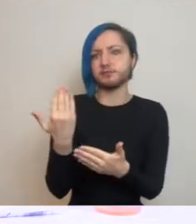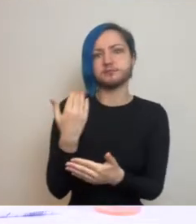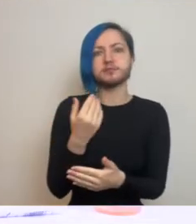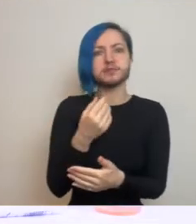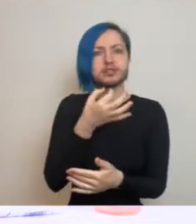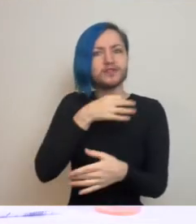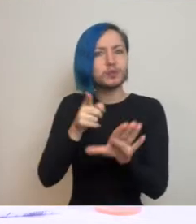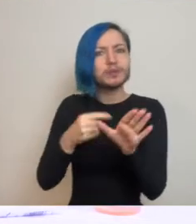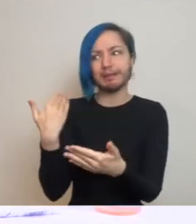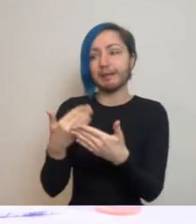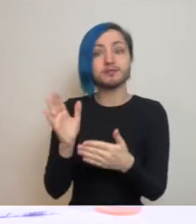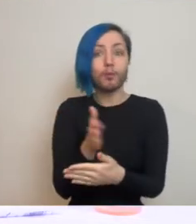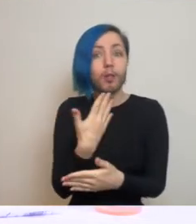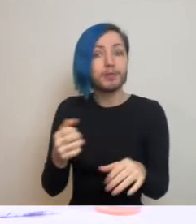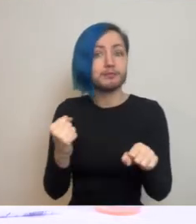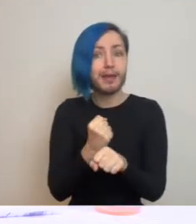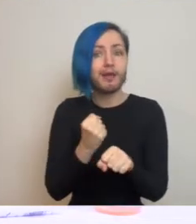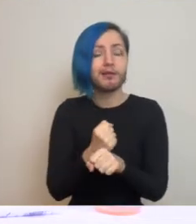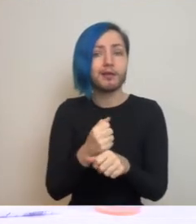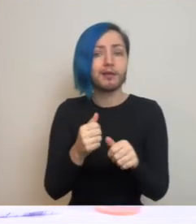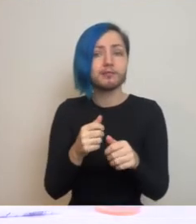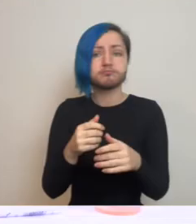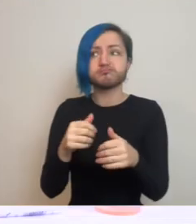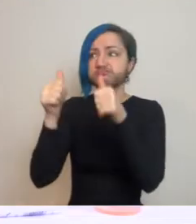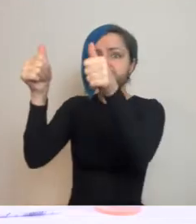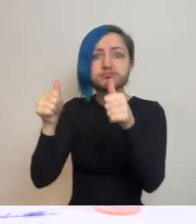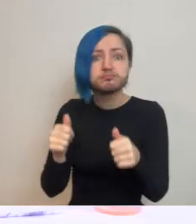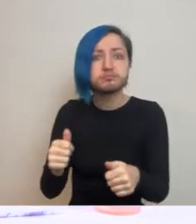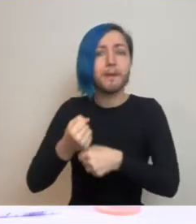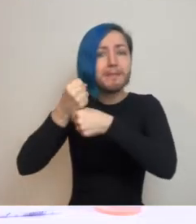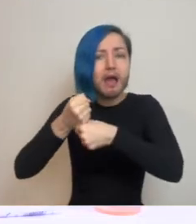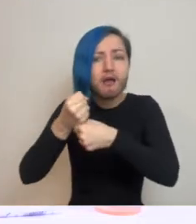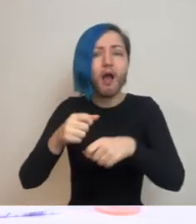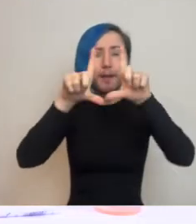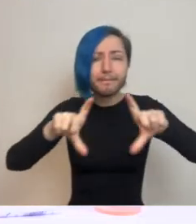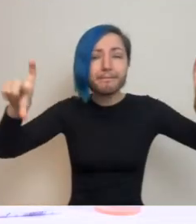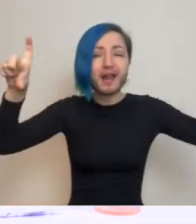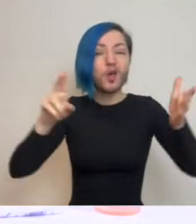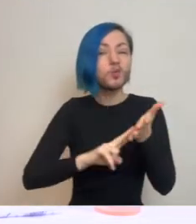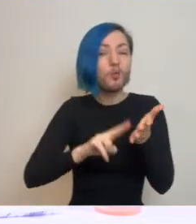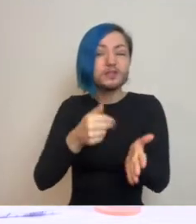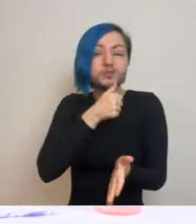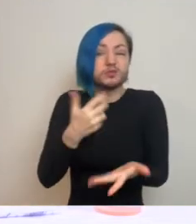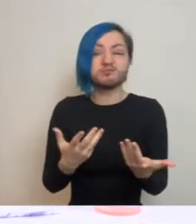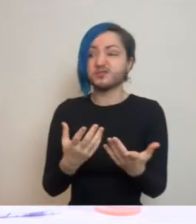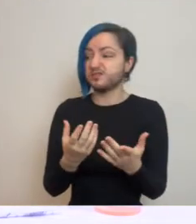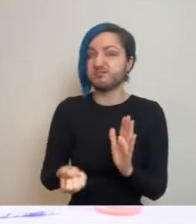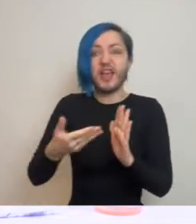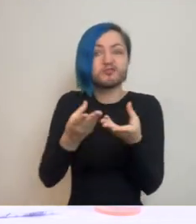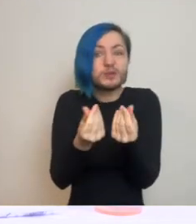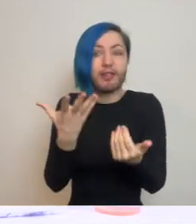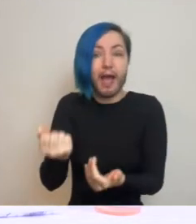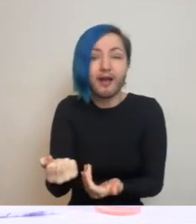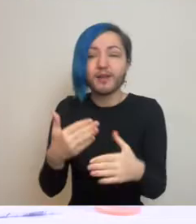all been making placards and banners, usually using just scrap materials